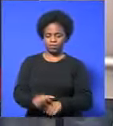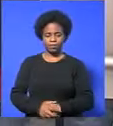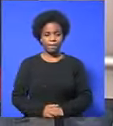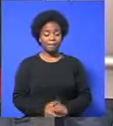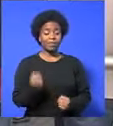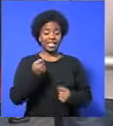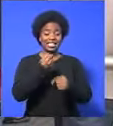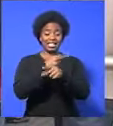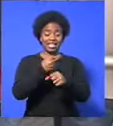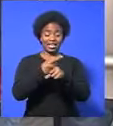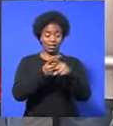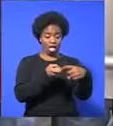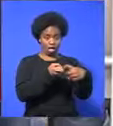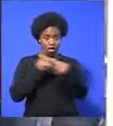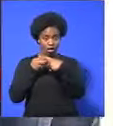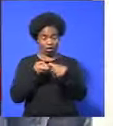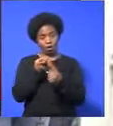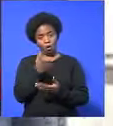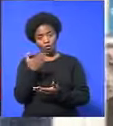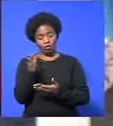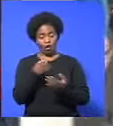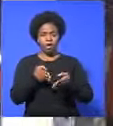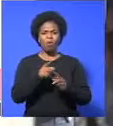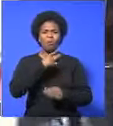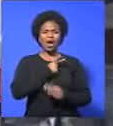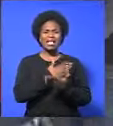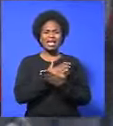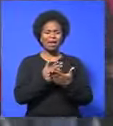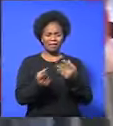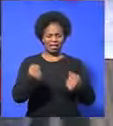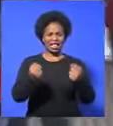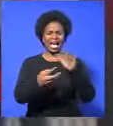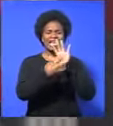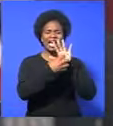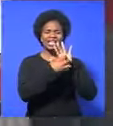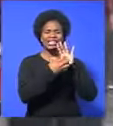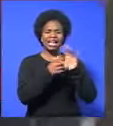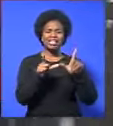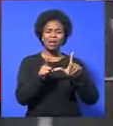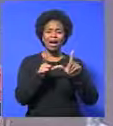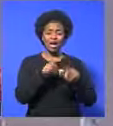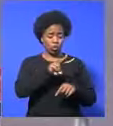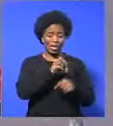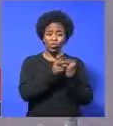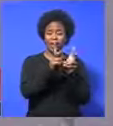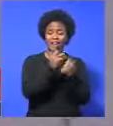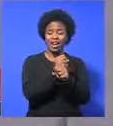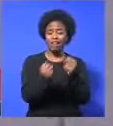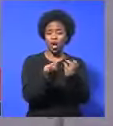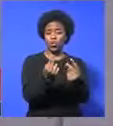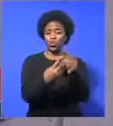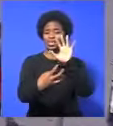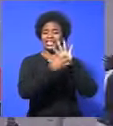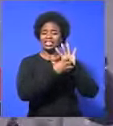the taxis were found to be in a very poor roadworthy condition. Some with expired license disc went back to 2012. Commuters